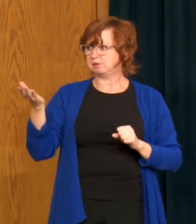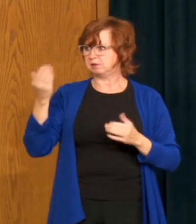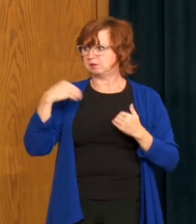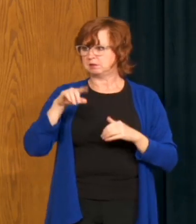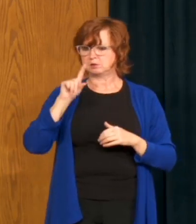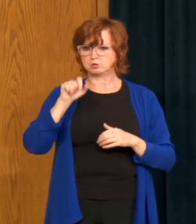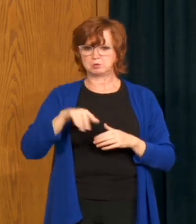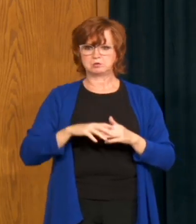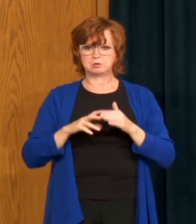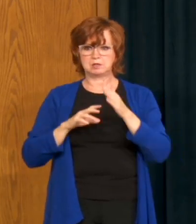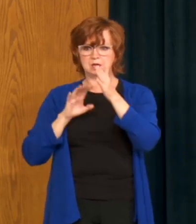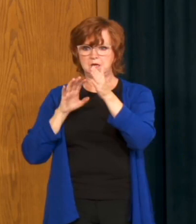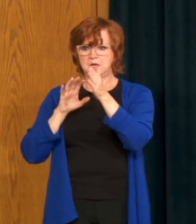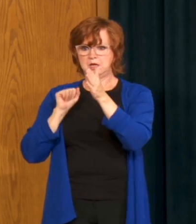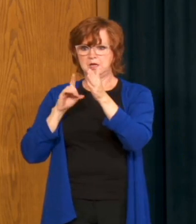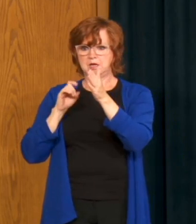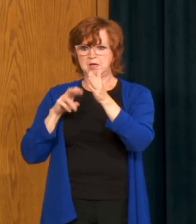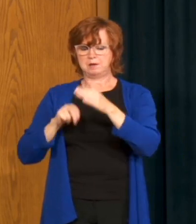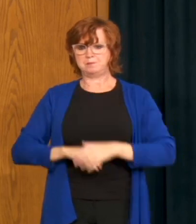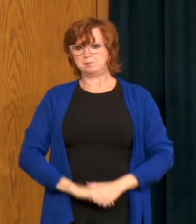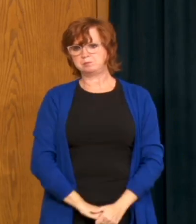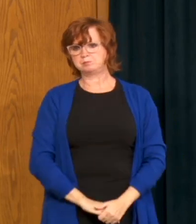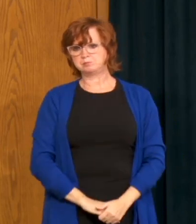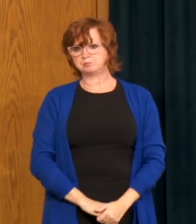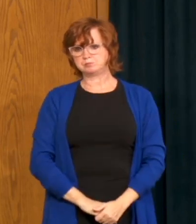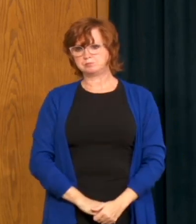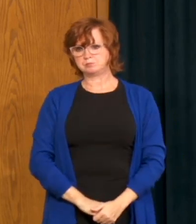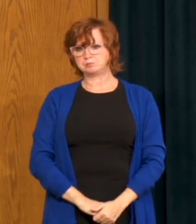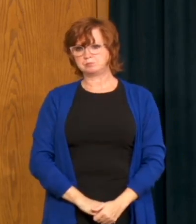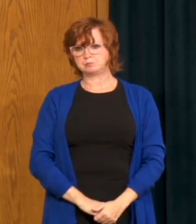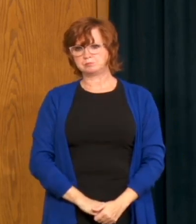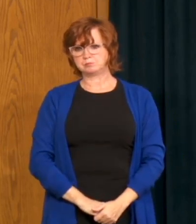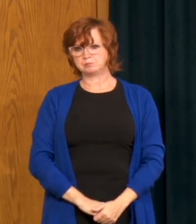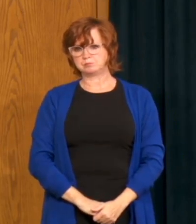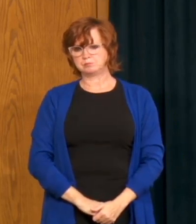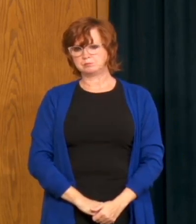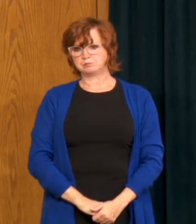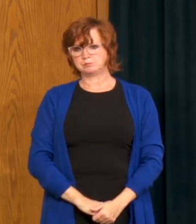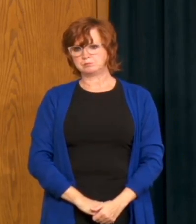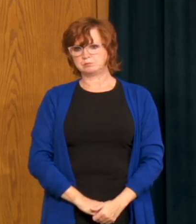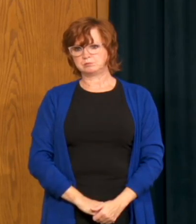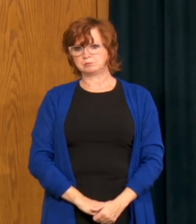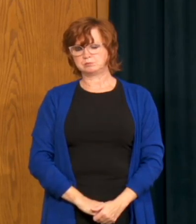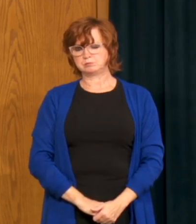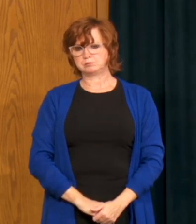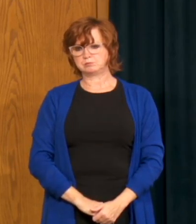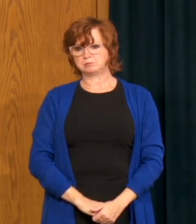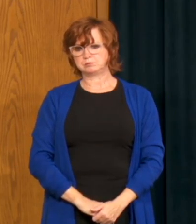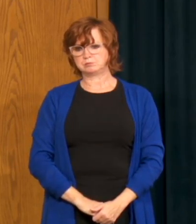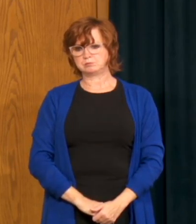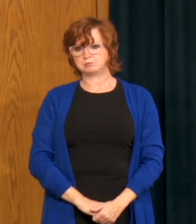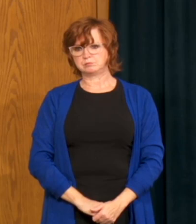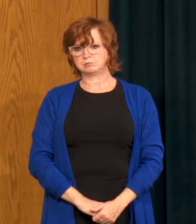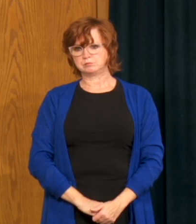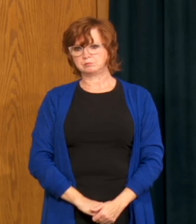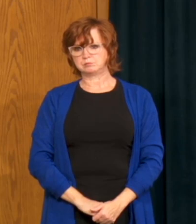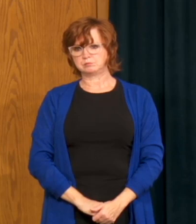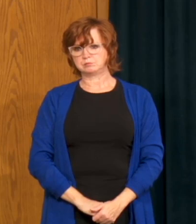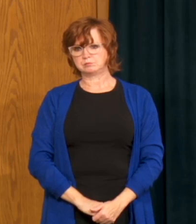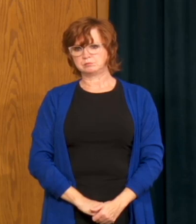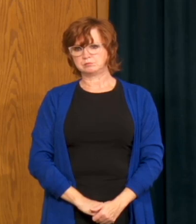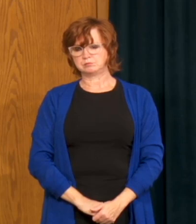question? How many deaths in the last 4 months can be attributed to